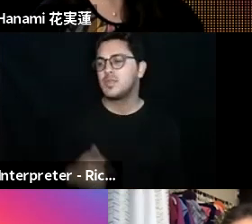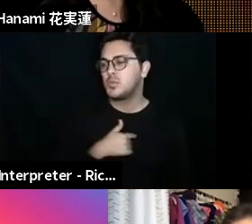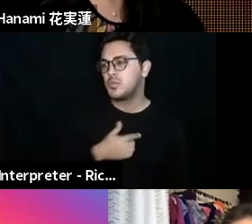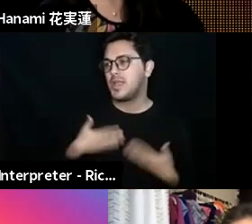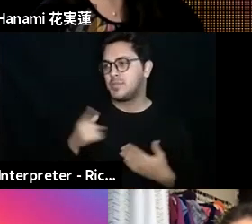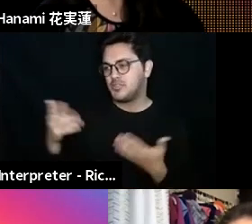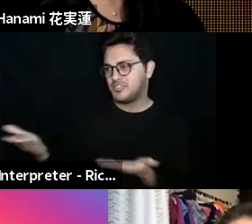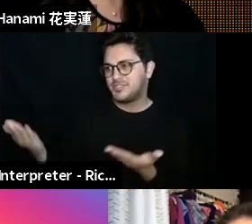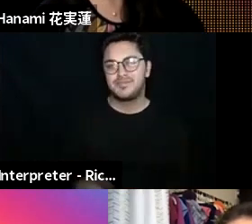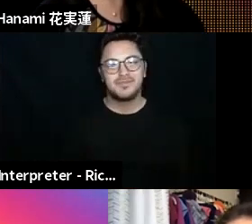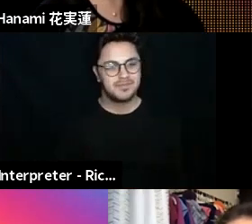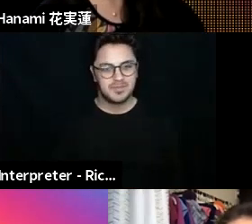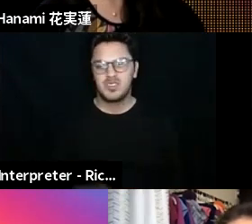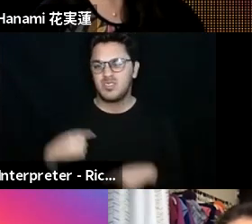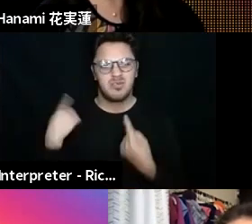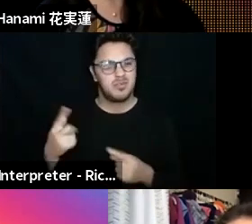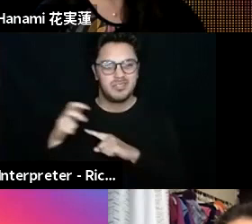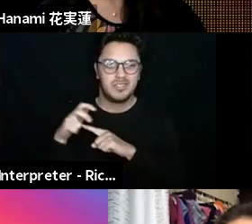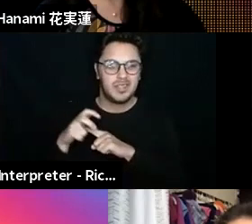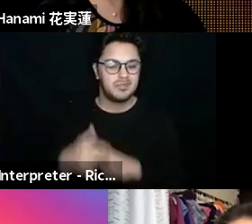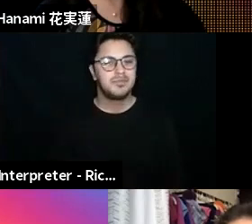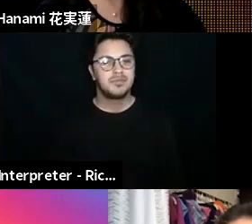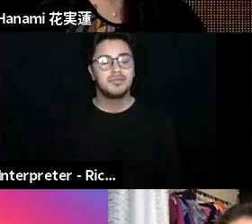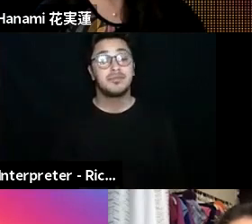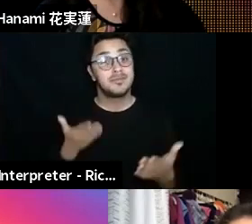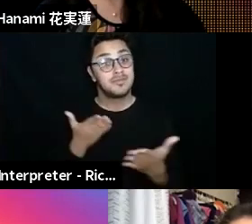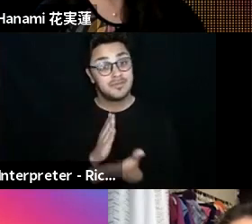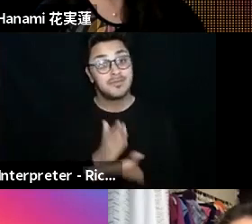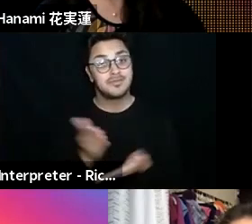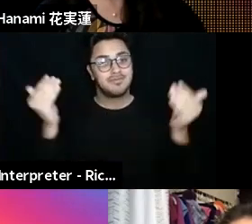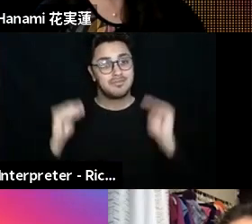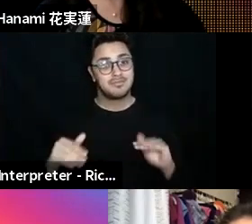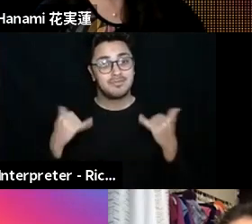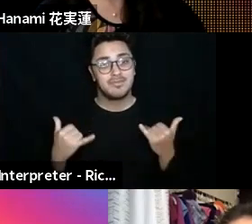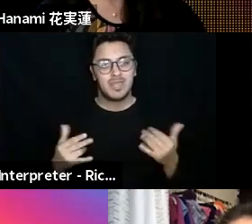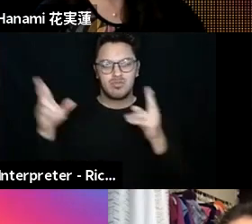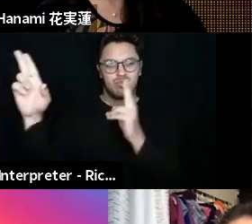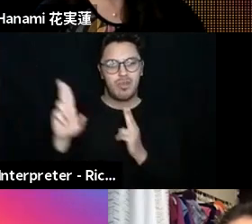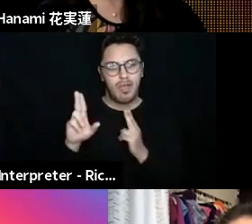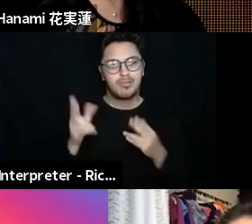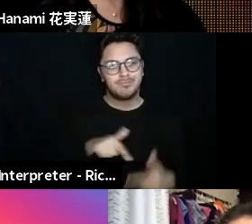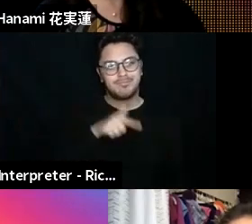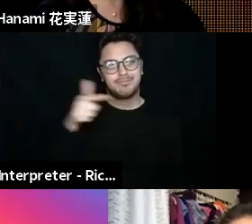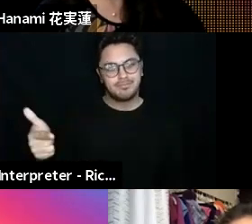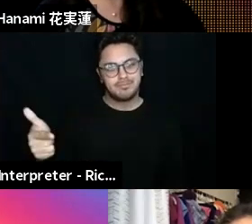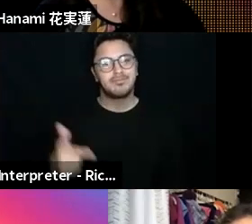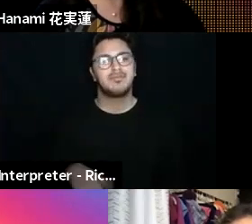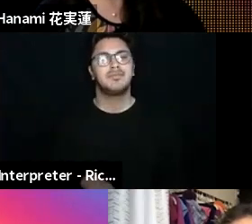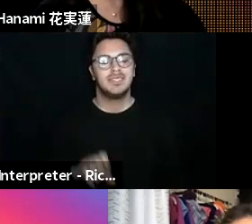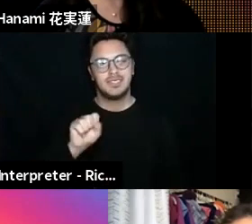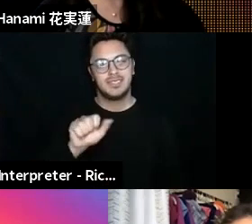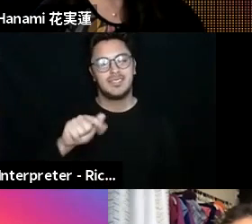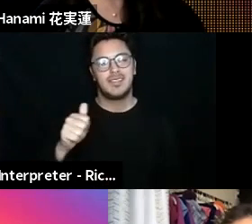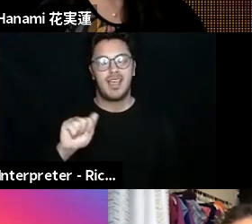is really, you have been a champion. All right. So now it is my great honor to turn this discussion over to SAG-AFTRA's National